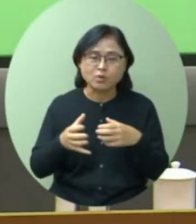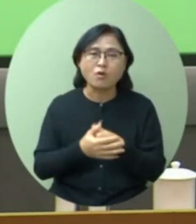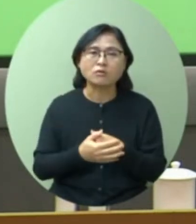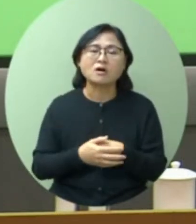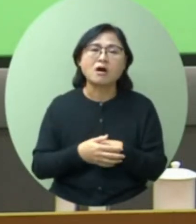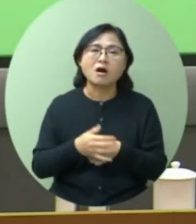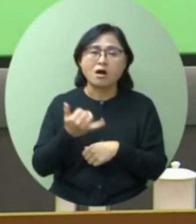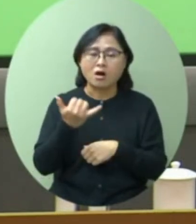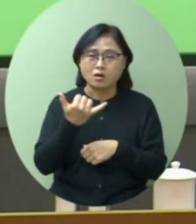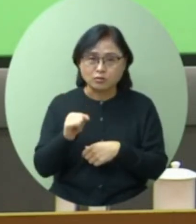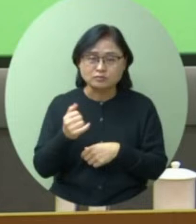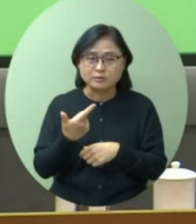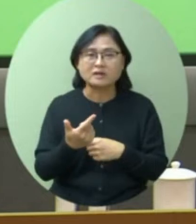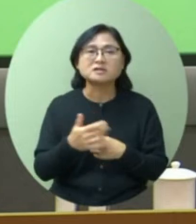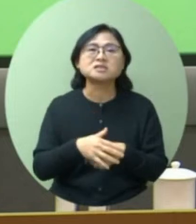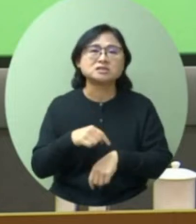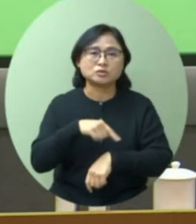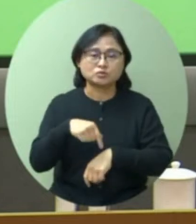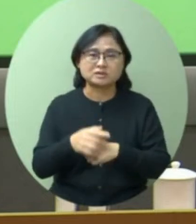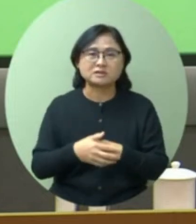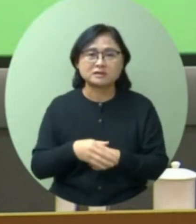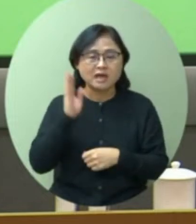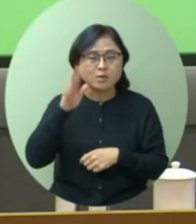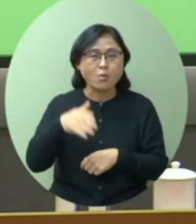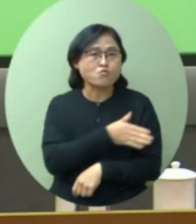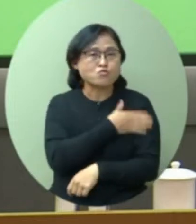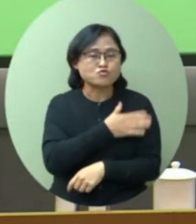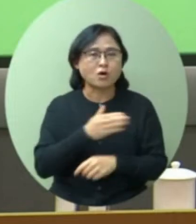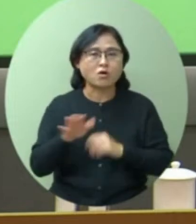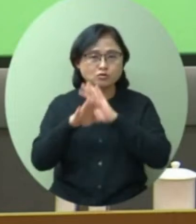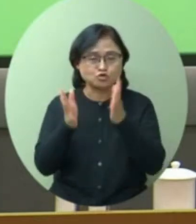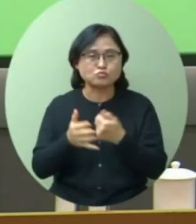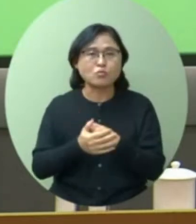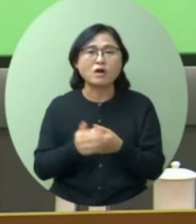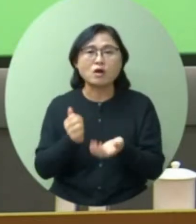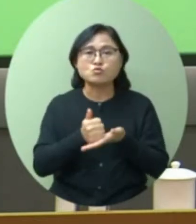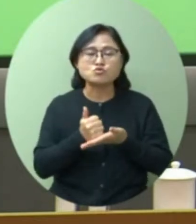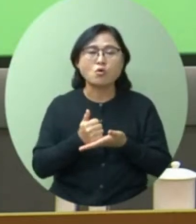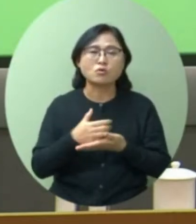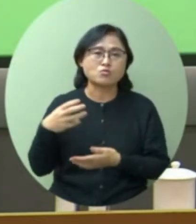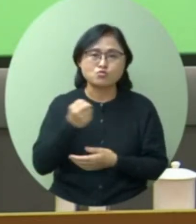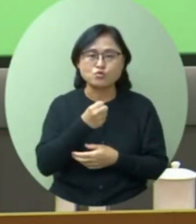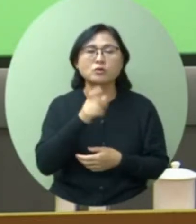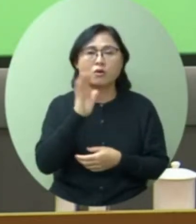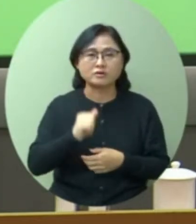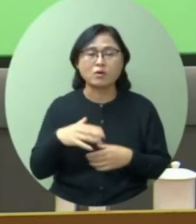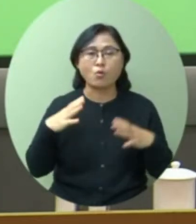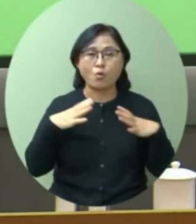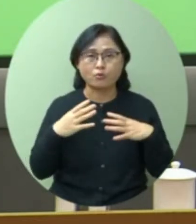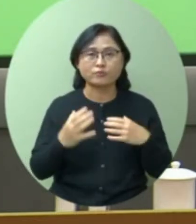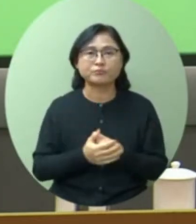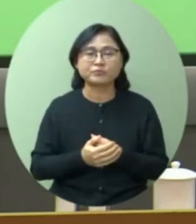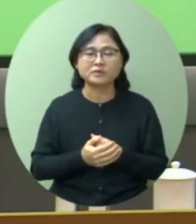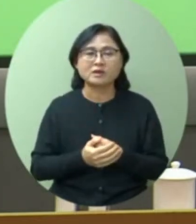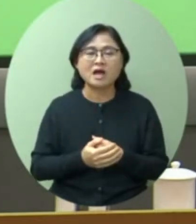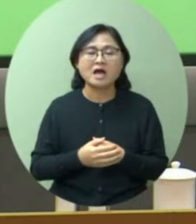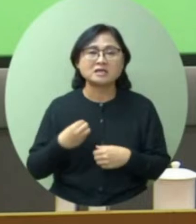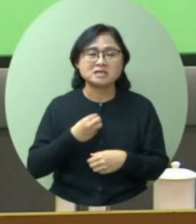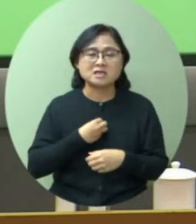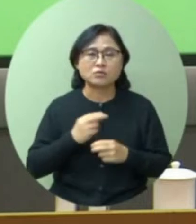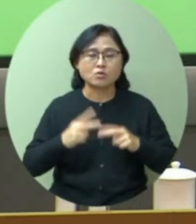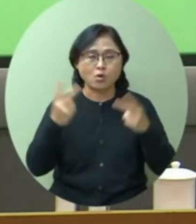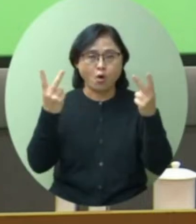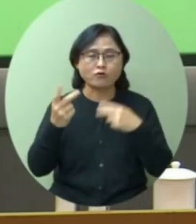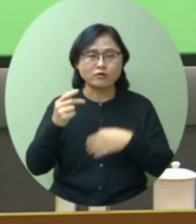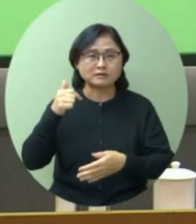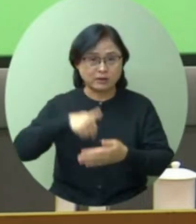is 68 hours of work over 4 weeks. We want employees to get better protection. We will